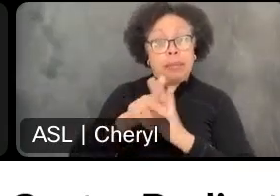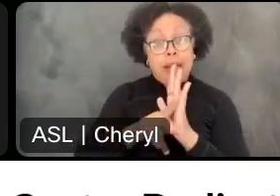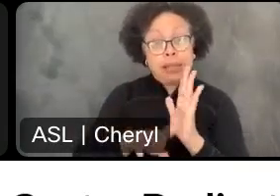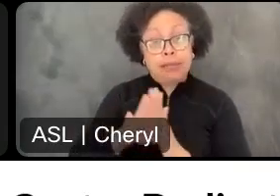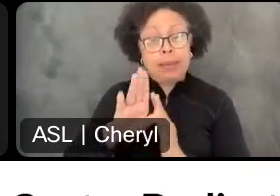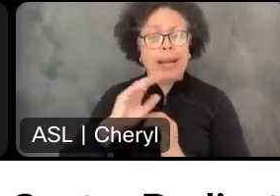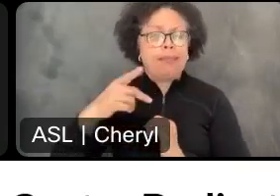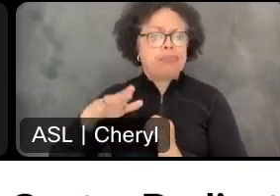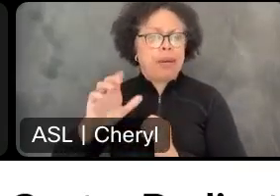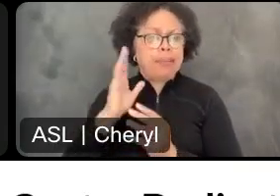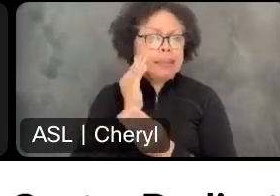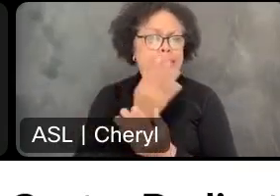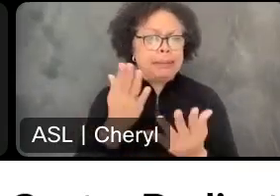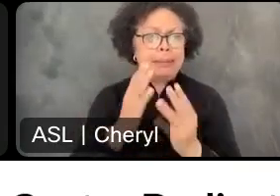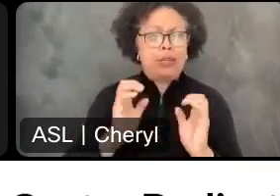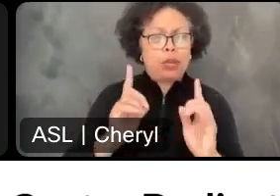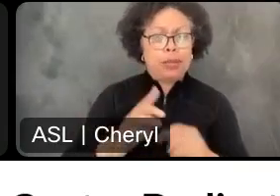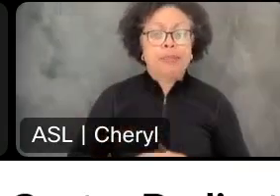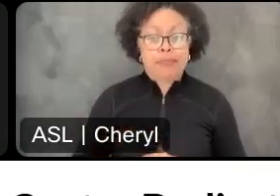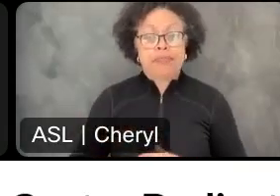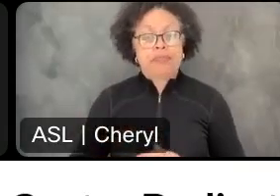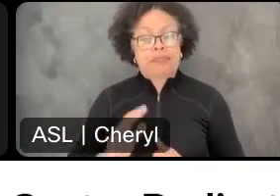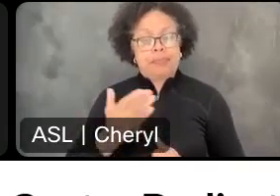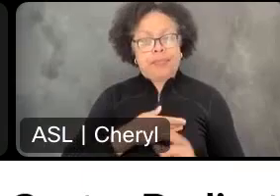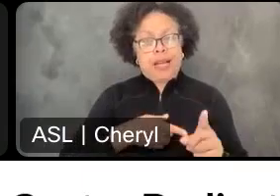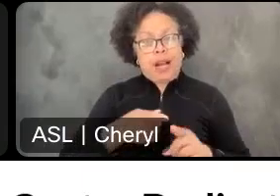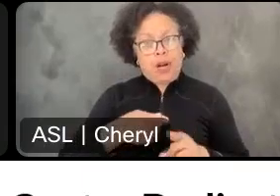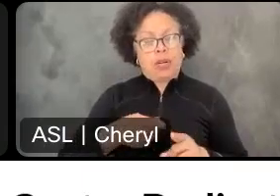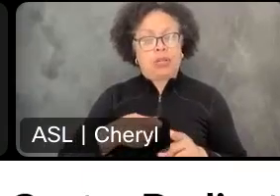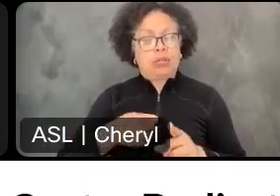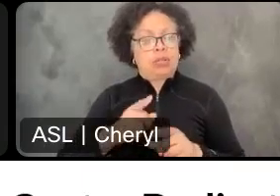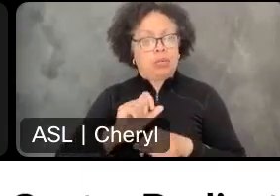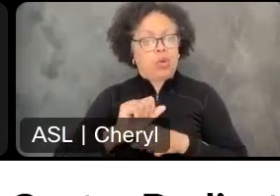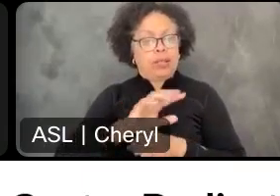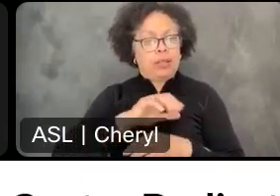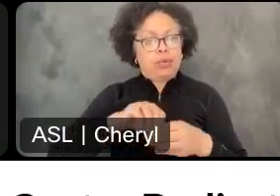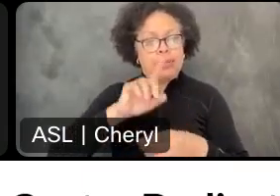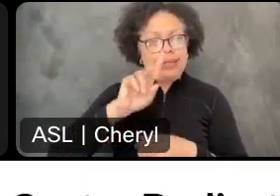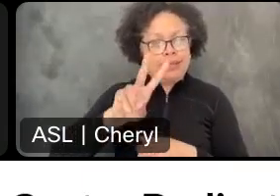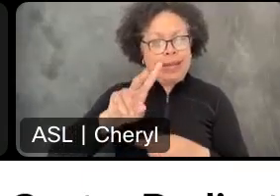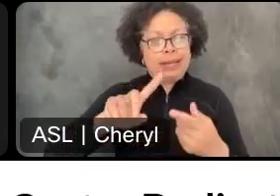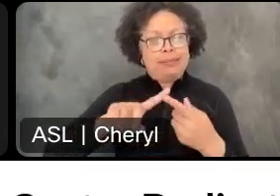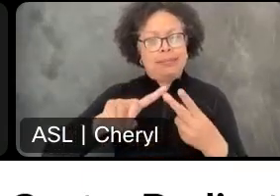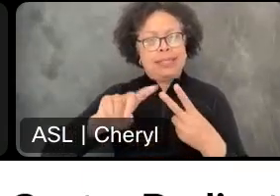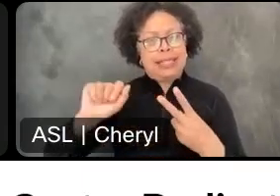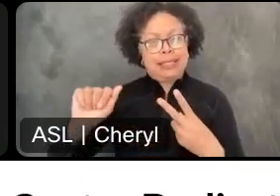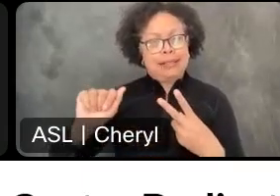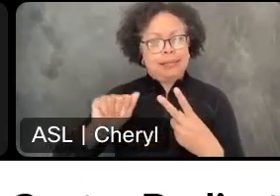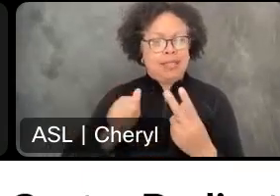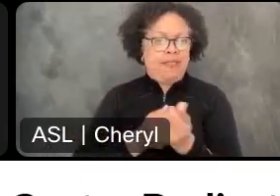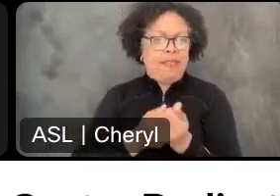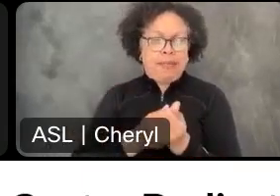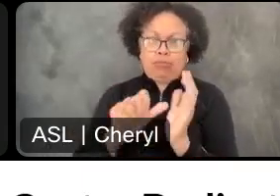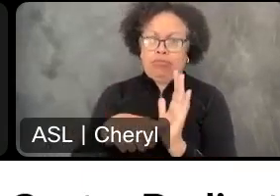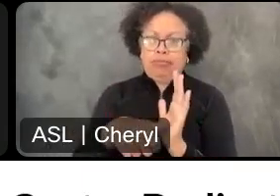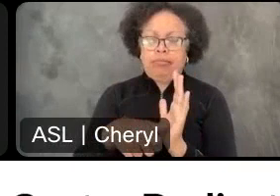awareness activities. Our key perspectives include domestic violence and sexual violence advocacy that